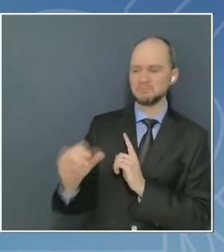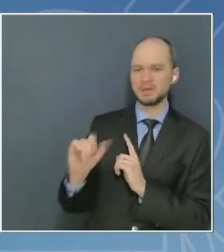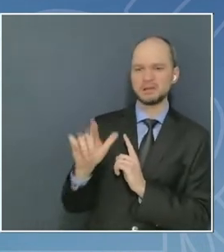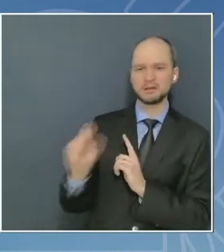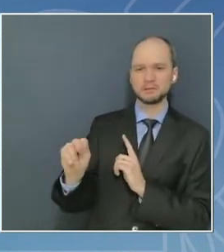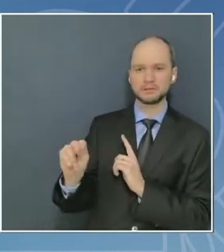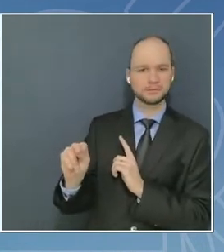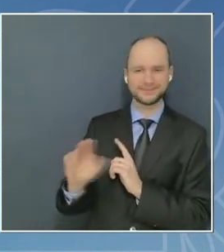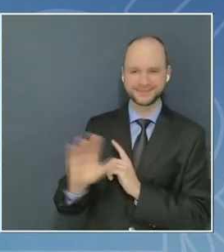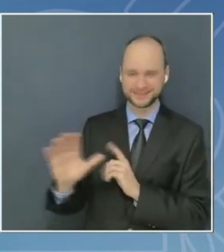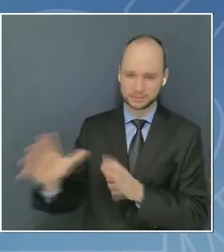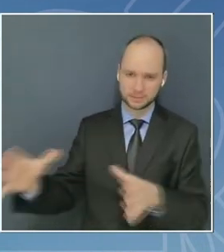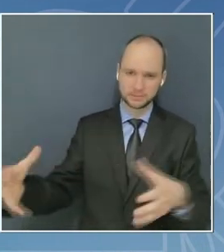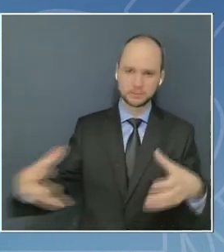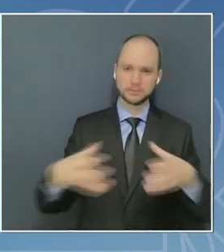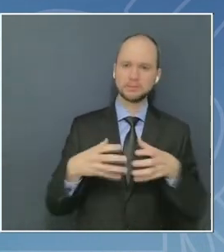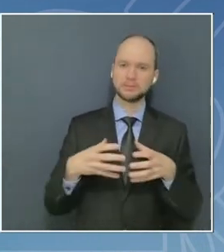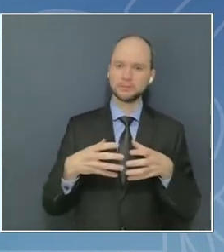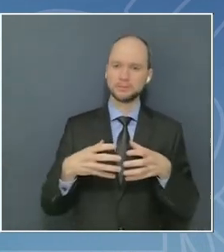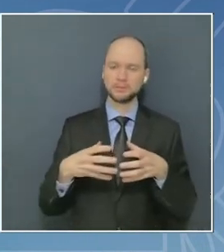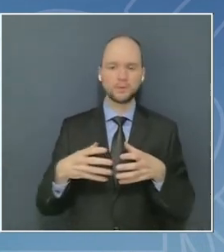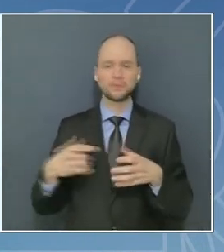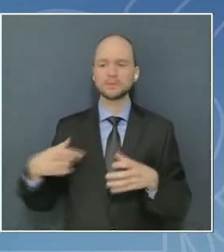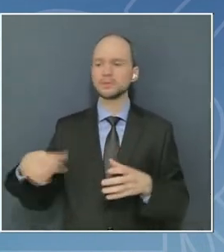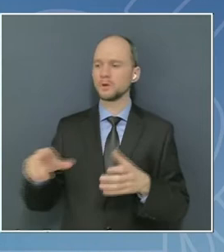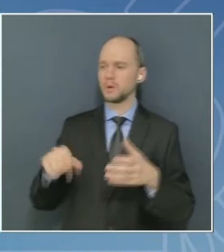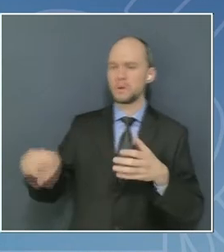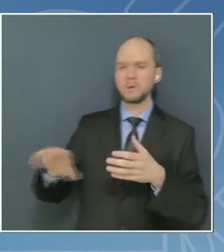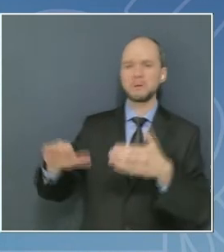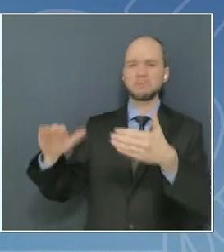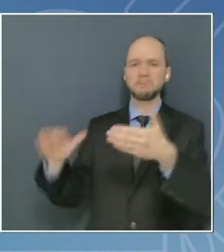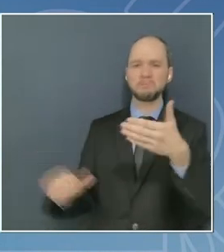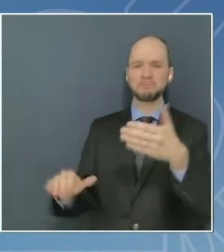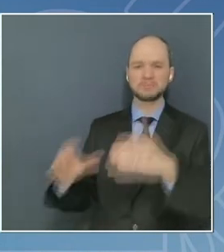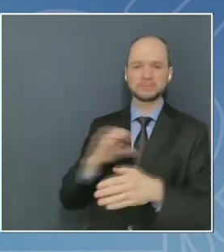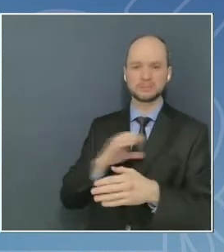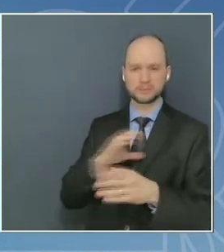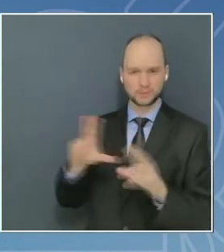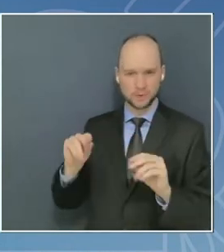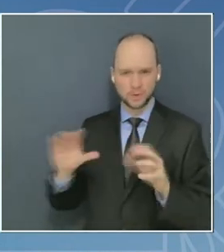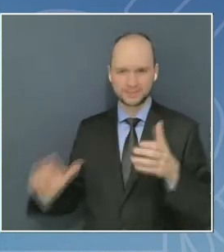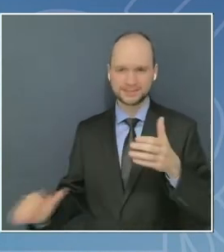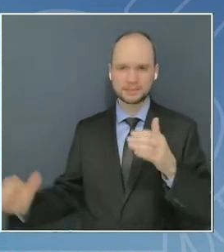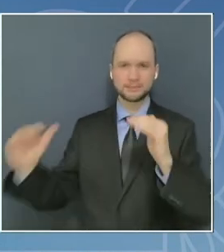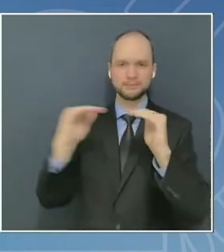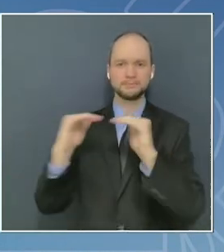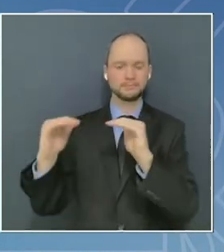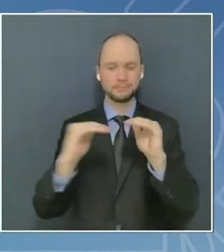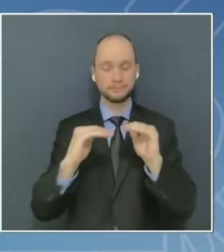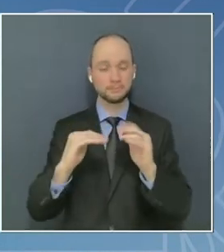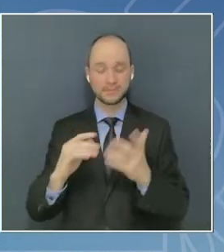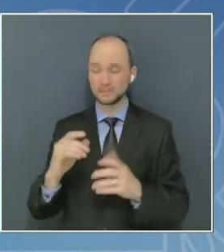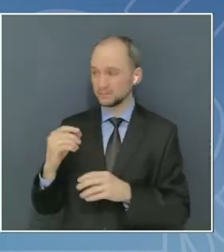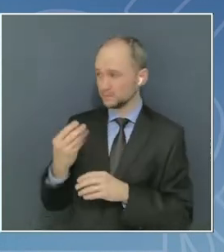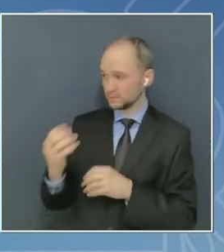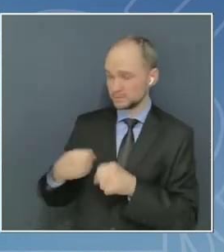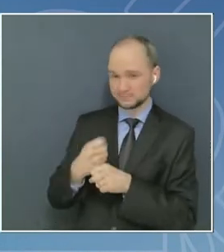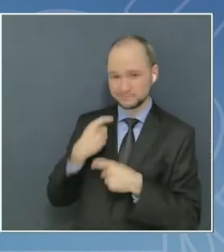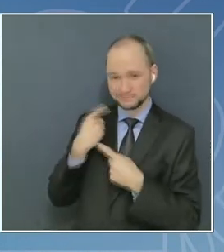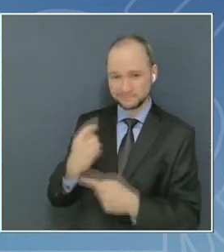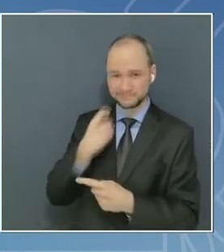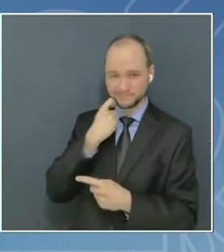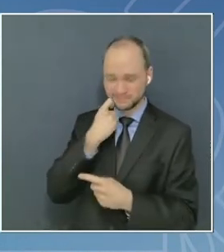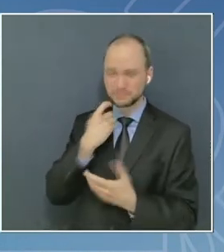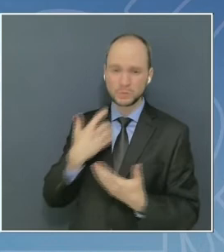as second-class citizens. So while the last 2 years have been painful, we must remain united. And events like today, where we remain united